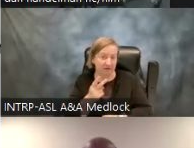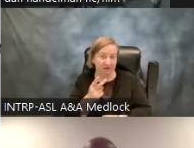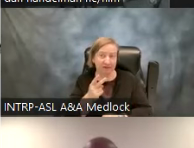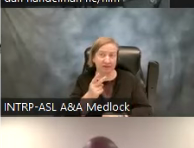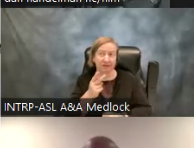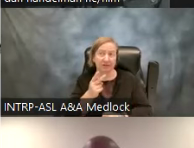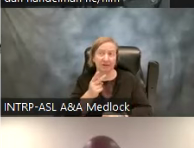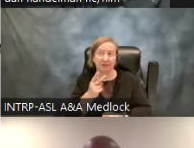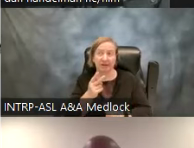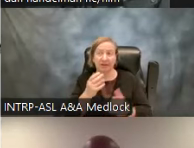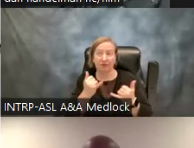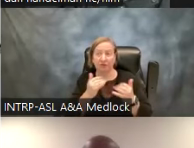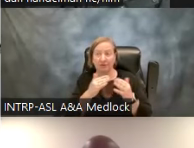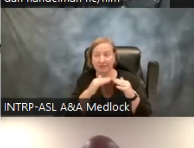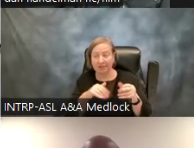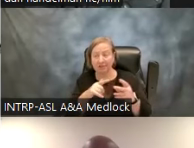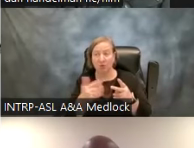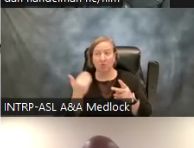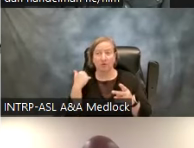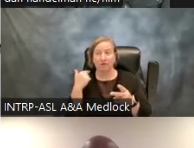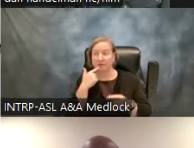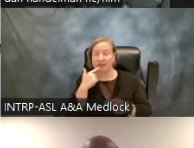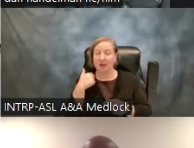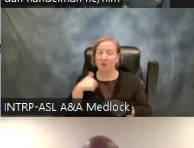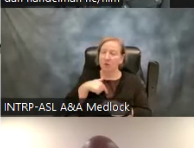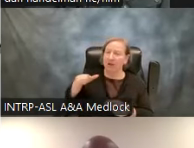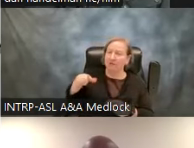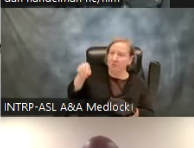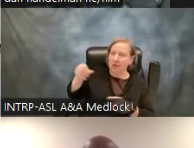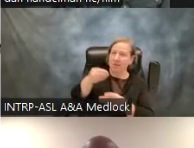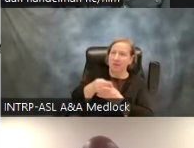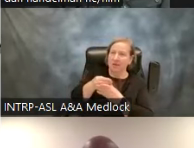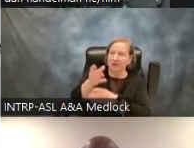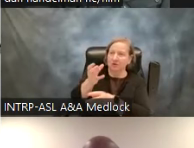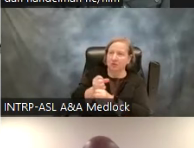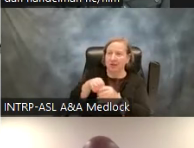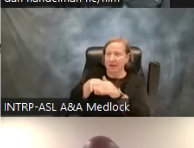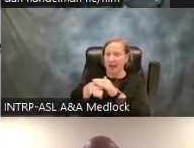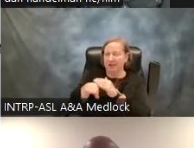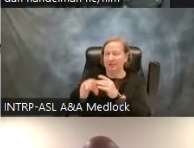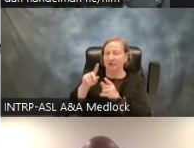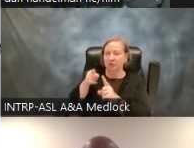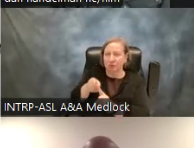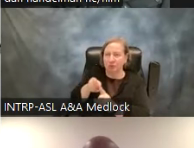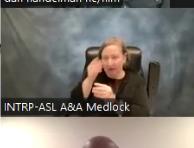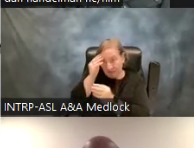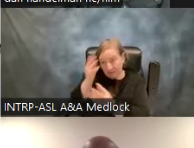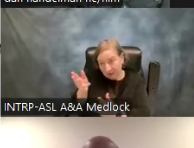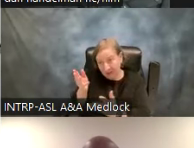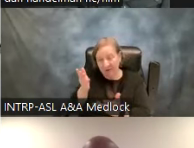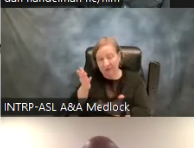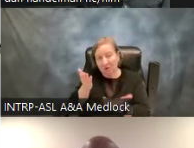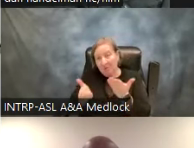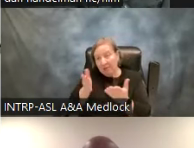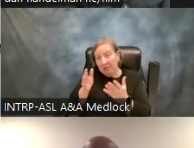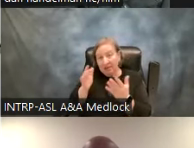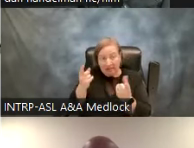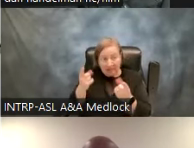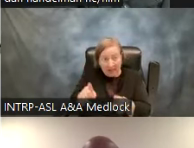the existing system or the previous one say we had to pay money to get access to this piece of information. So it's possible that it's